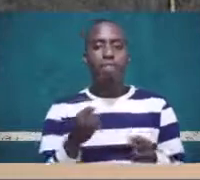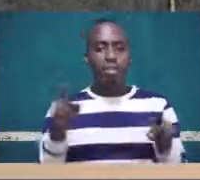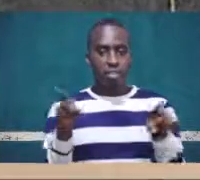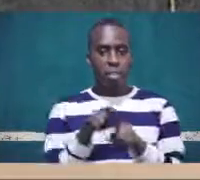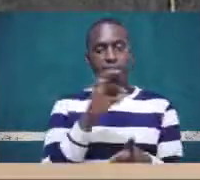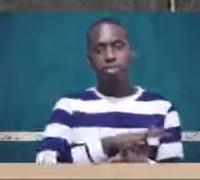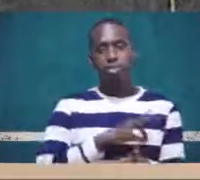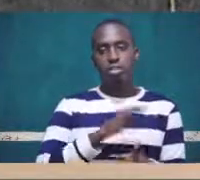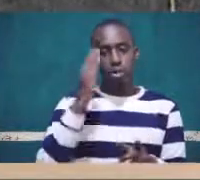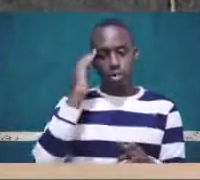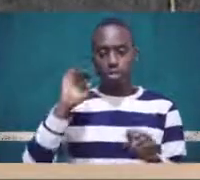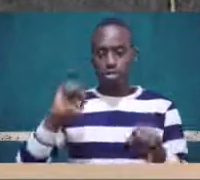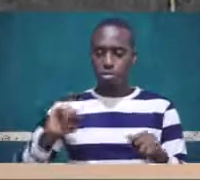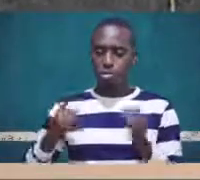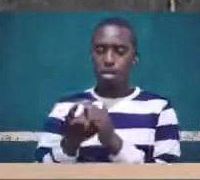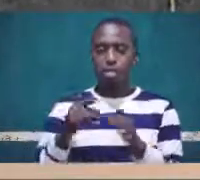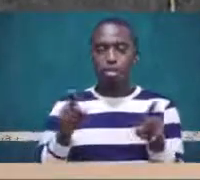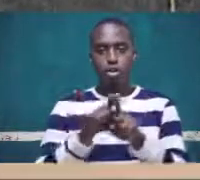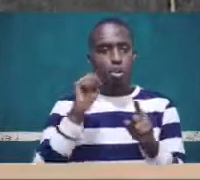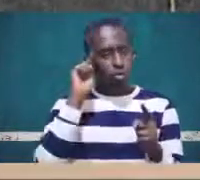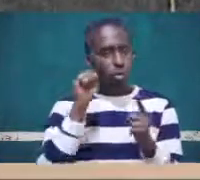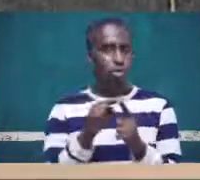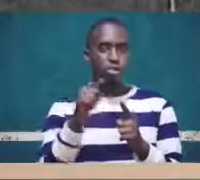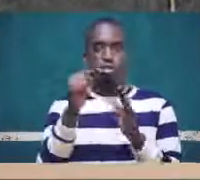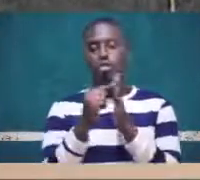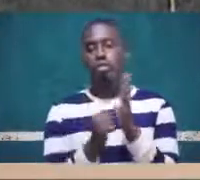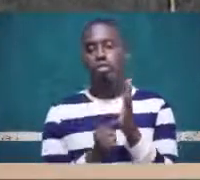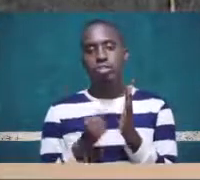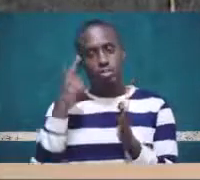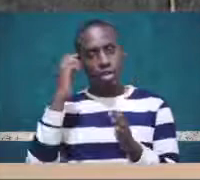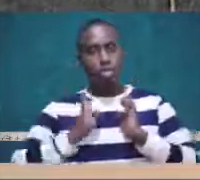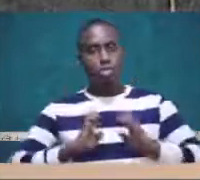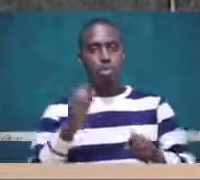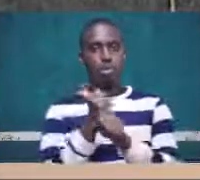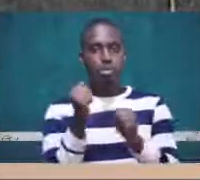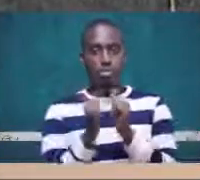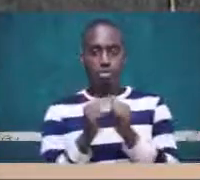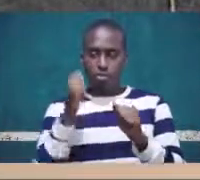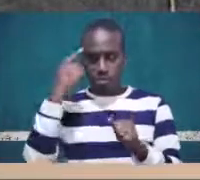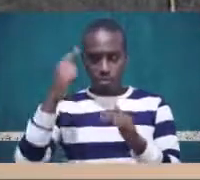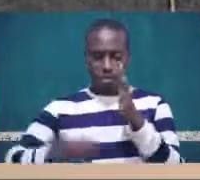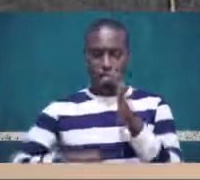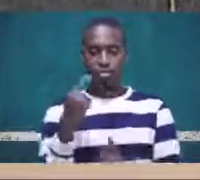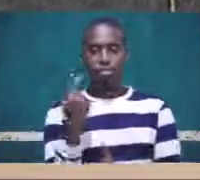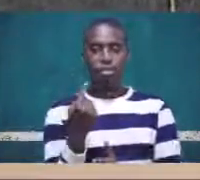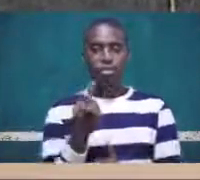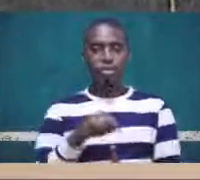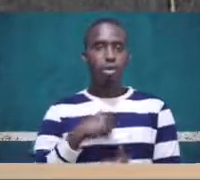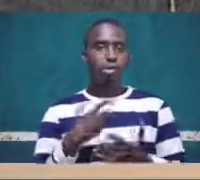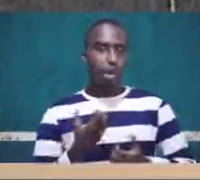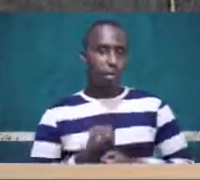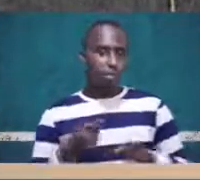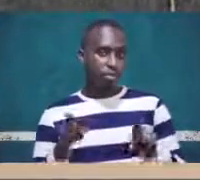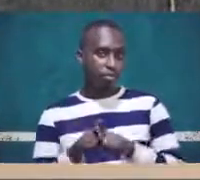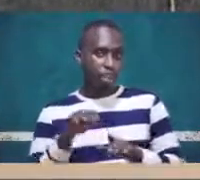achieve a common goal. Those are the conditions for economic integration to succeed. We have also